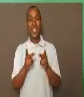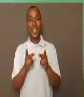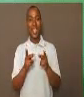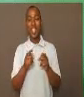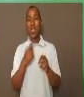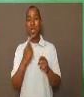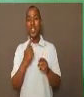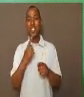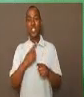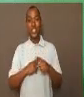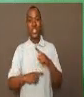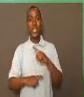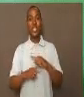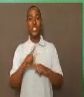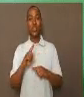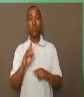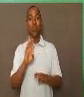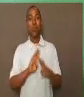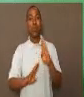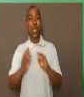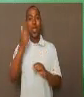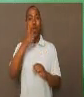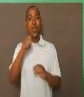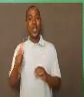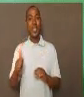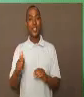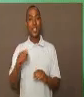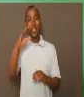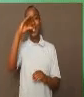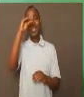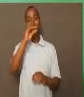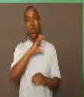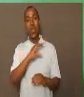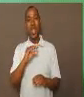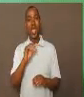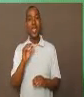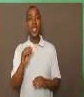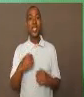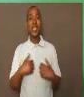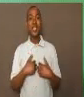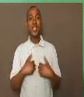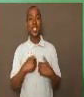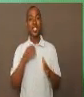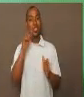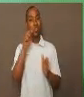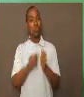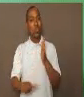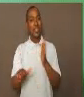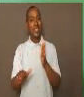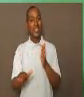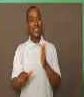generation of biogas from human and animal waste is becoming